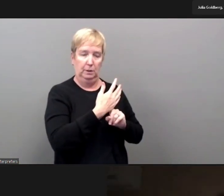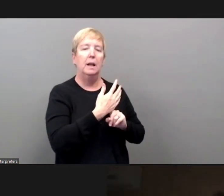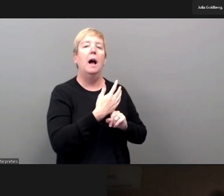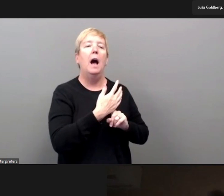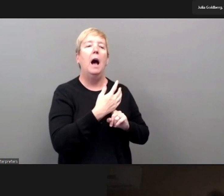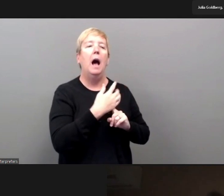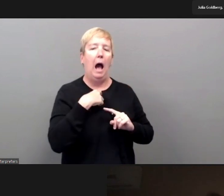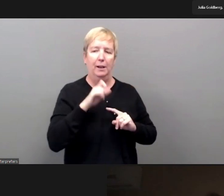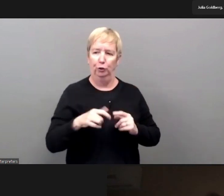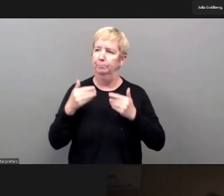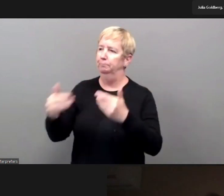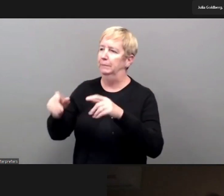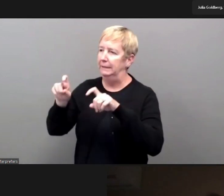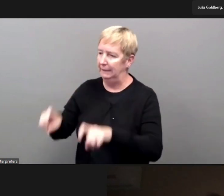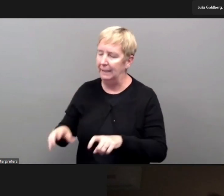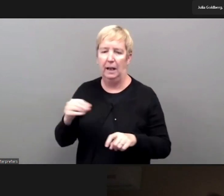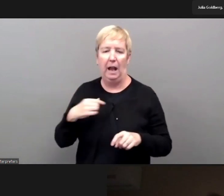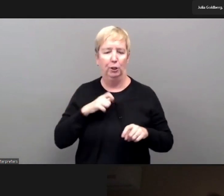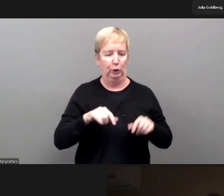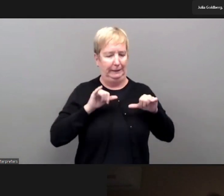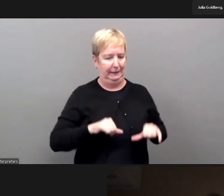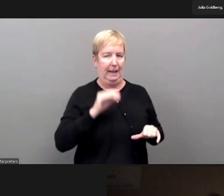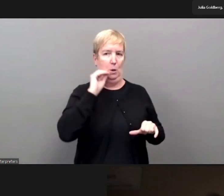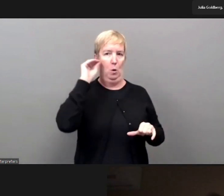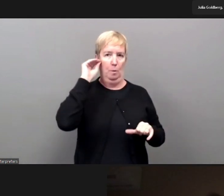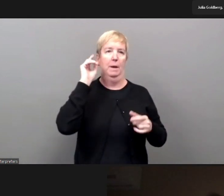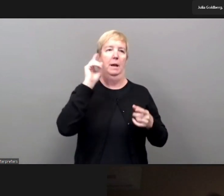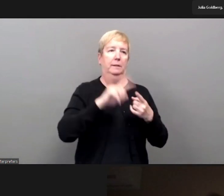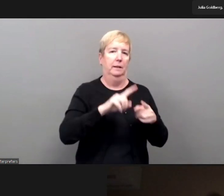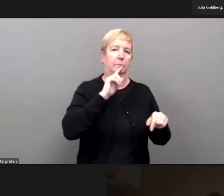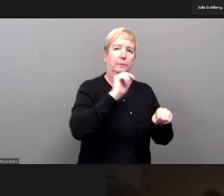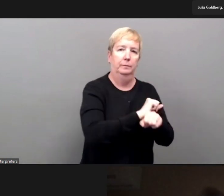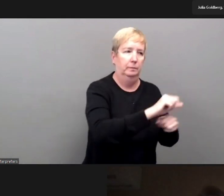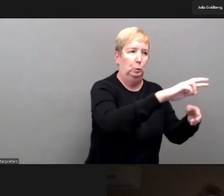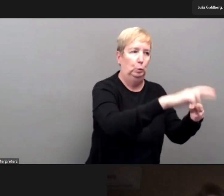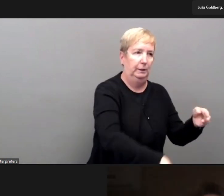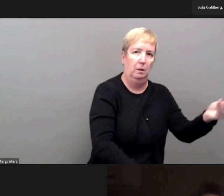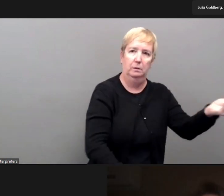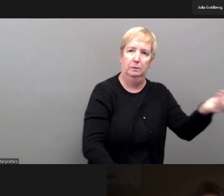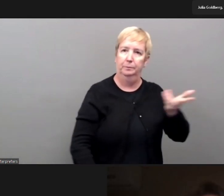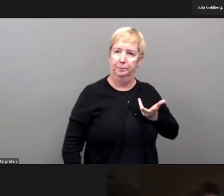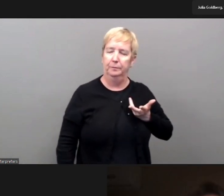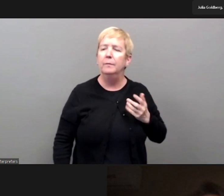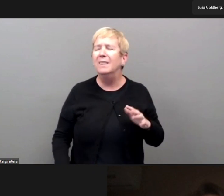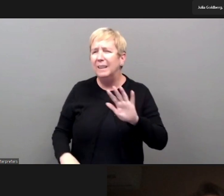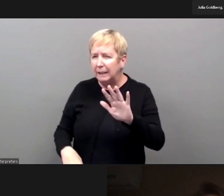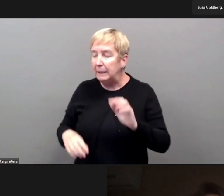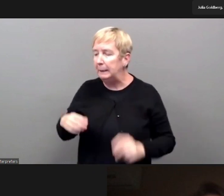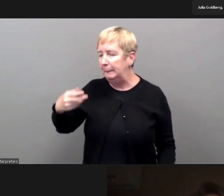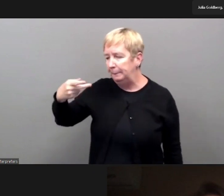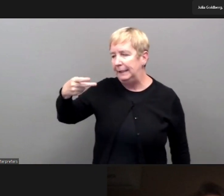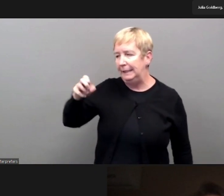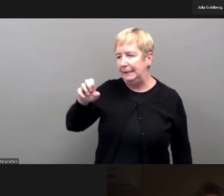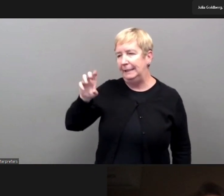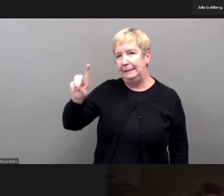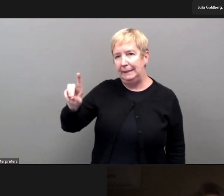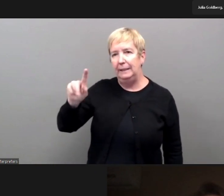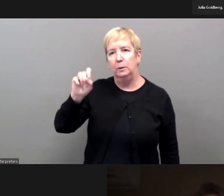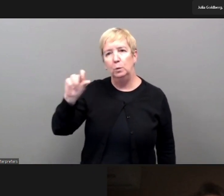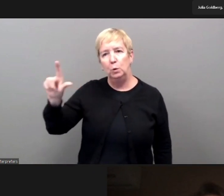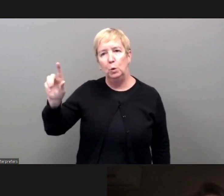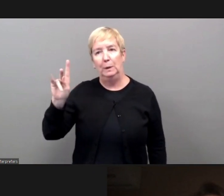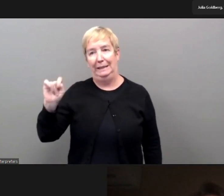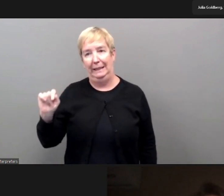results. And I just wanted to clarify, is that because the public education department's toolkit says that people who have been